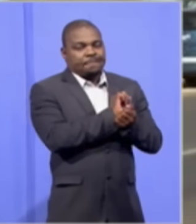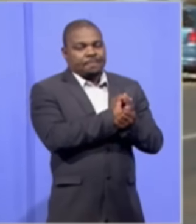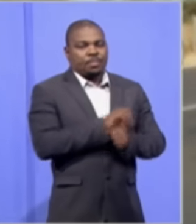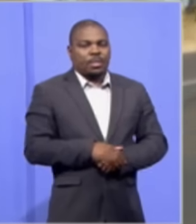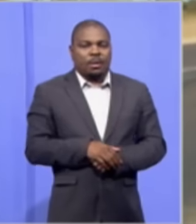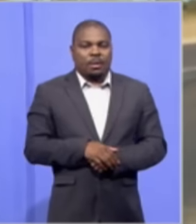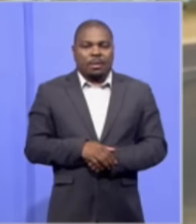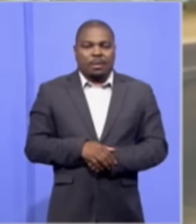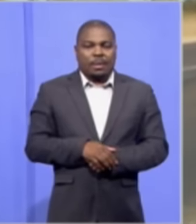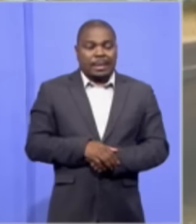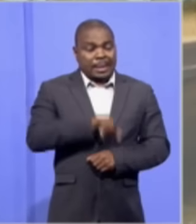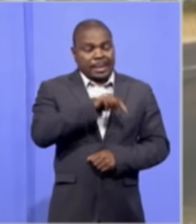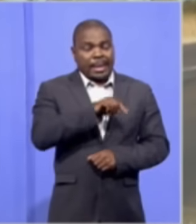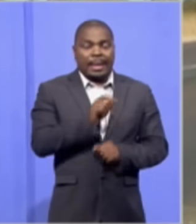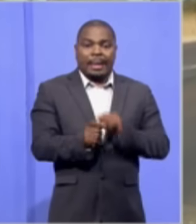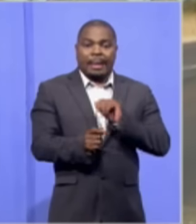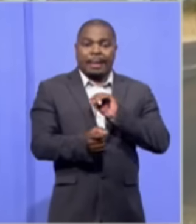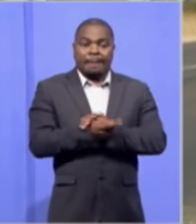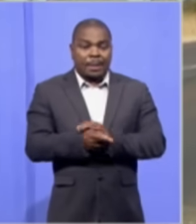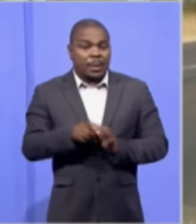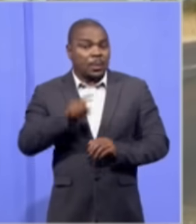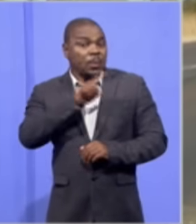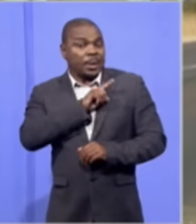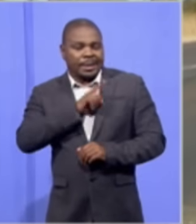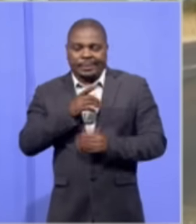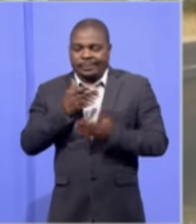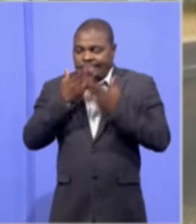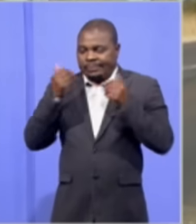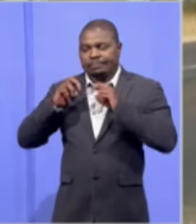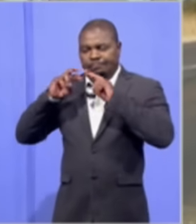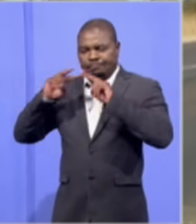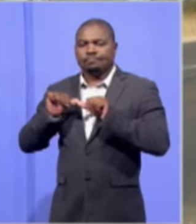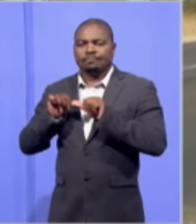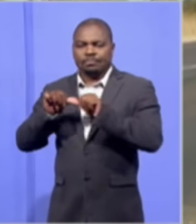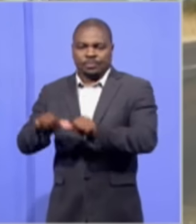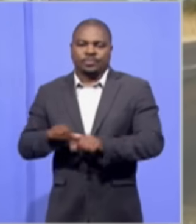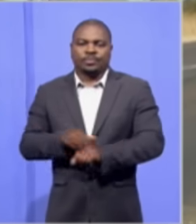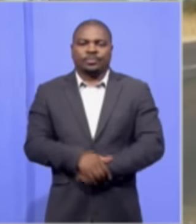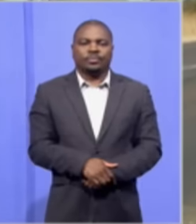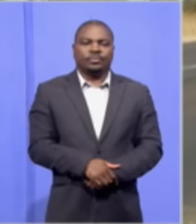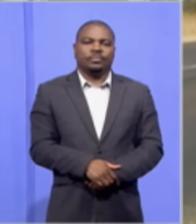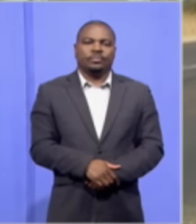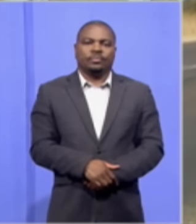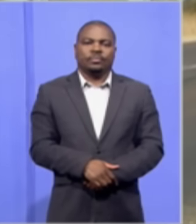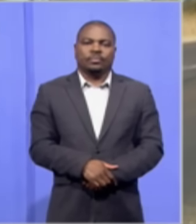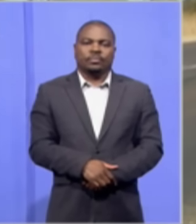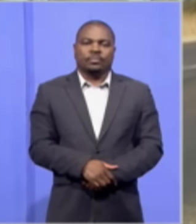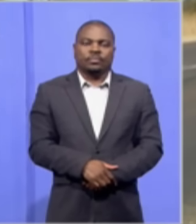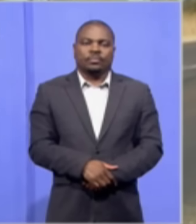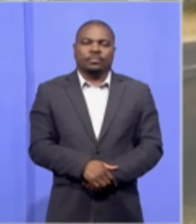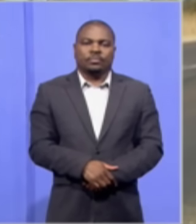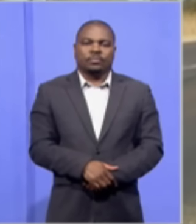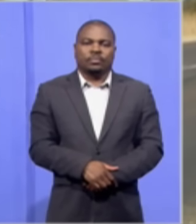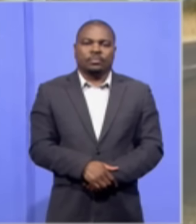seo se hlotše go polao ye ya go garoša matswalo se sa nyakišišwa na ke koketšo motau wa ditaba tša